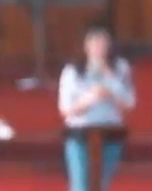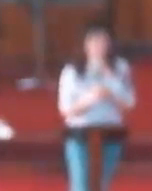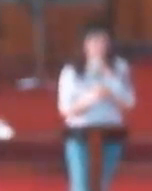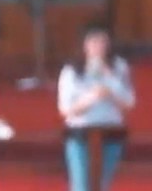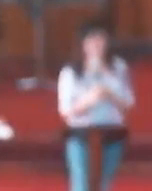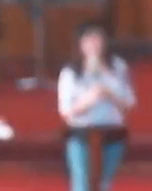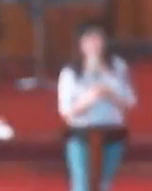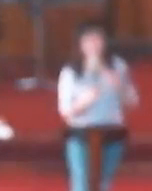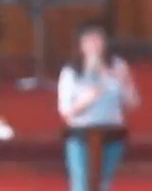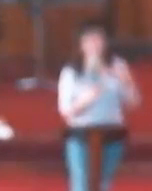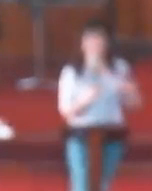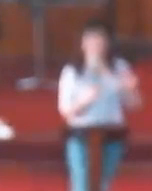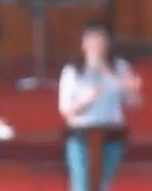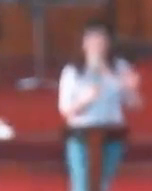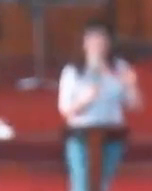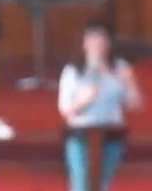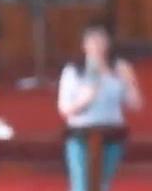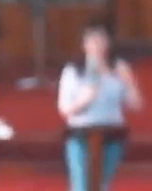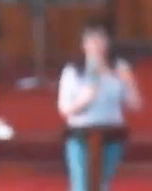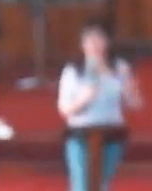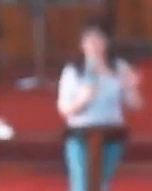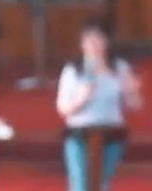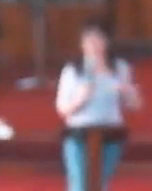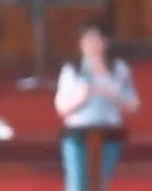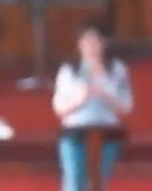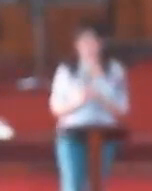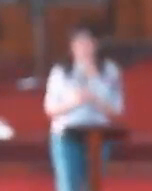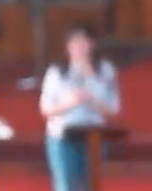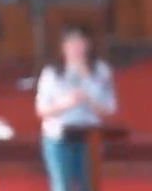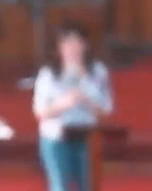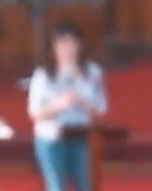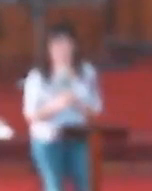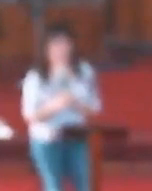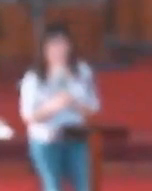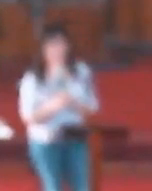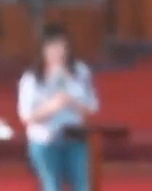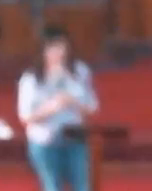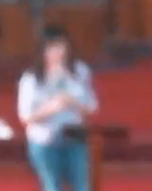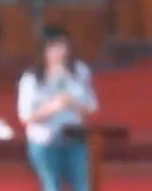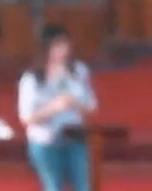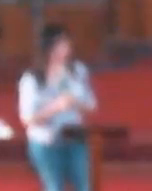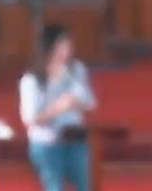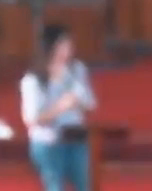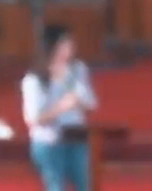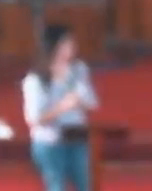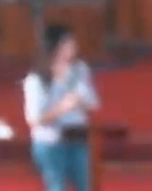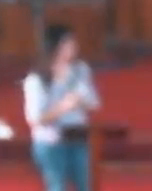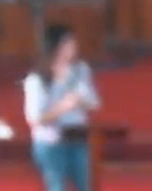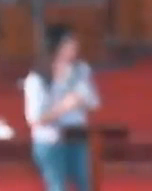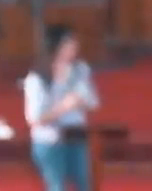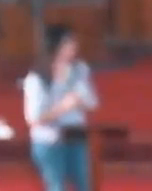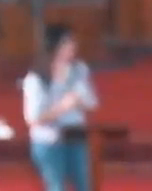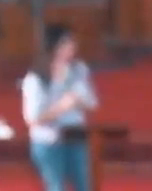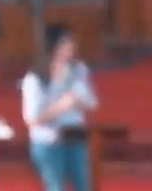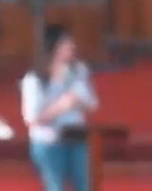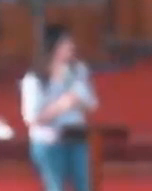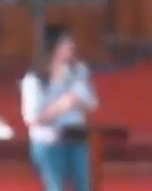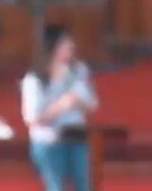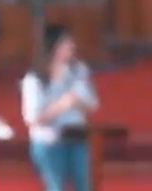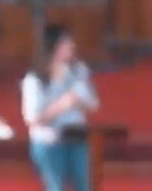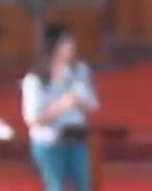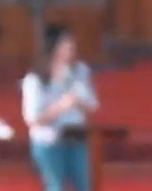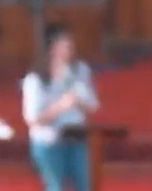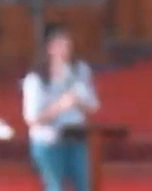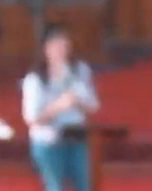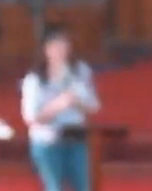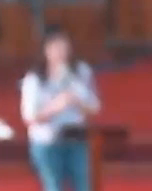Some of the teachers say, oh, you're made in the image of God, so you're Jehovah Junior. Busquen Jehová Junior en YouTube y vas a escuchar un predicador de Guatemala